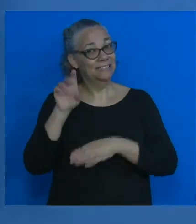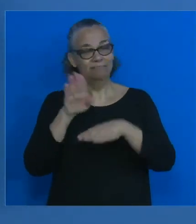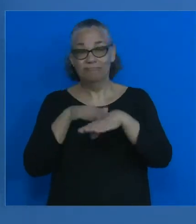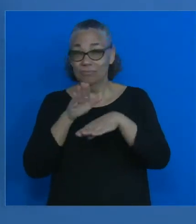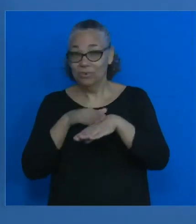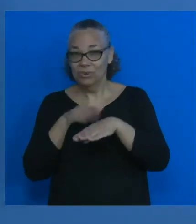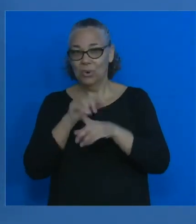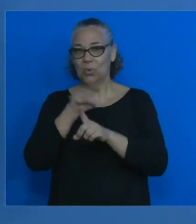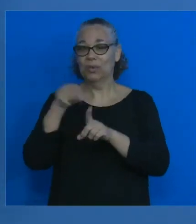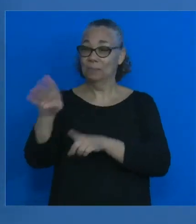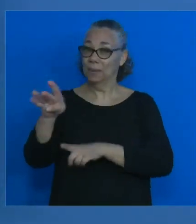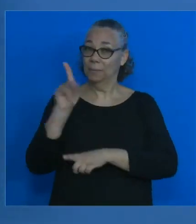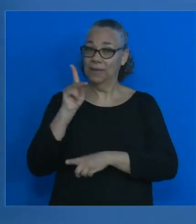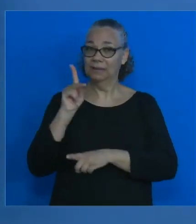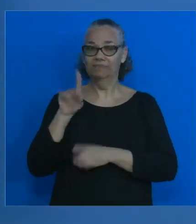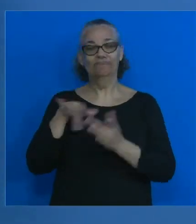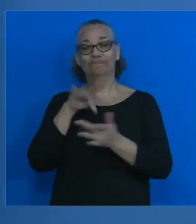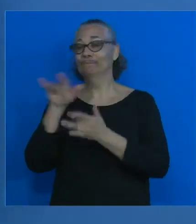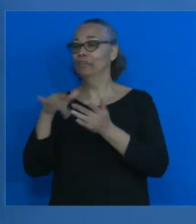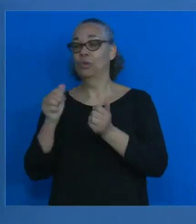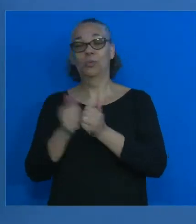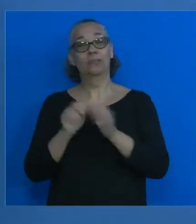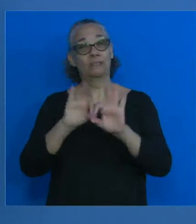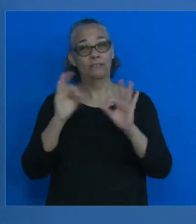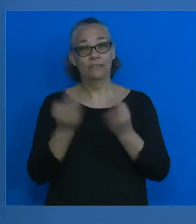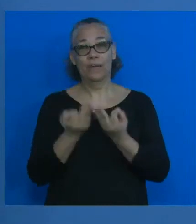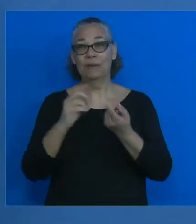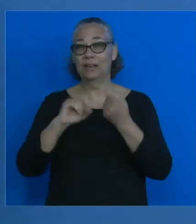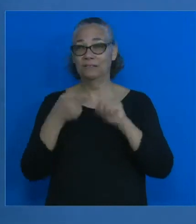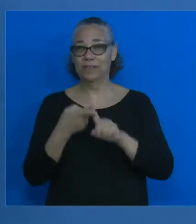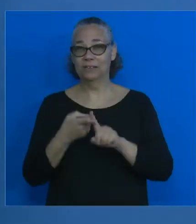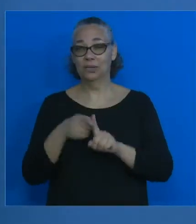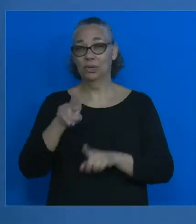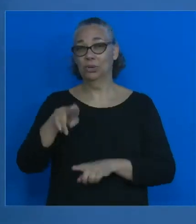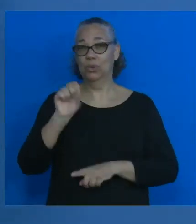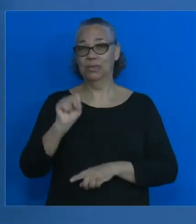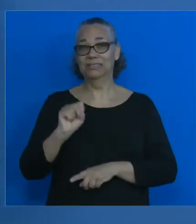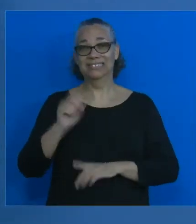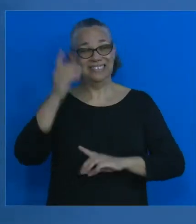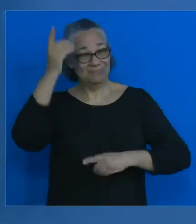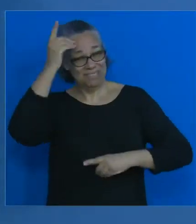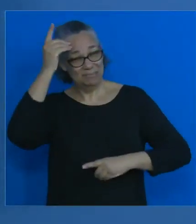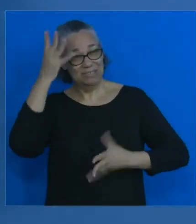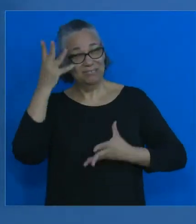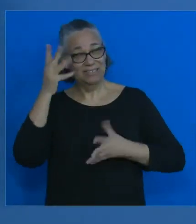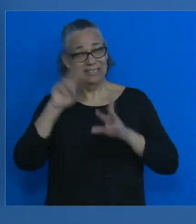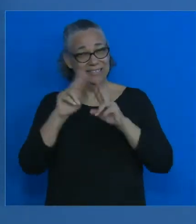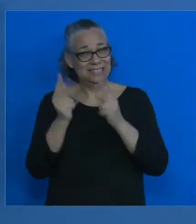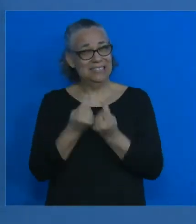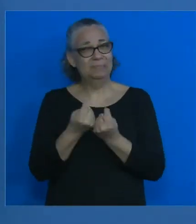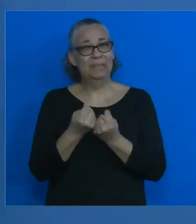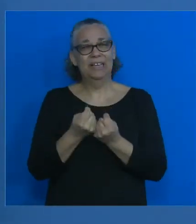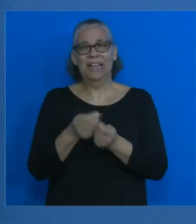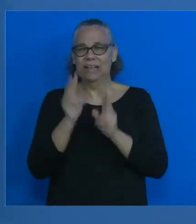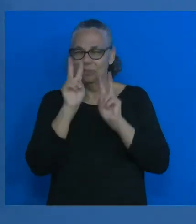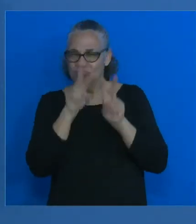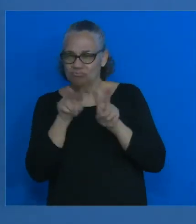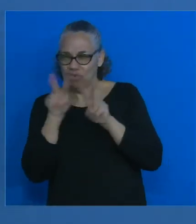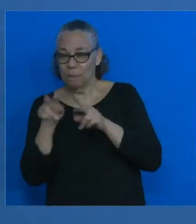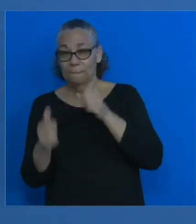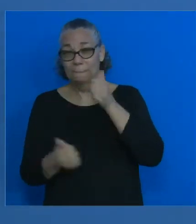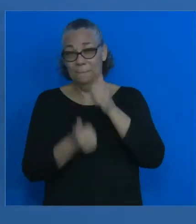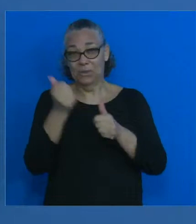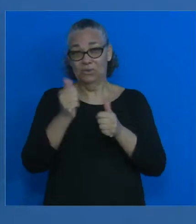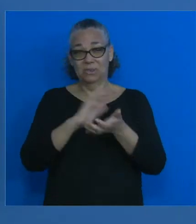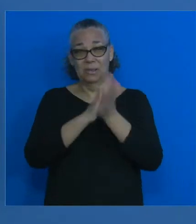and interacting with family and friends. The United States epidemiologists have observed that the way most people become infected